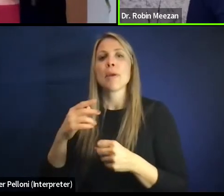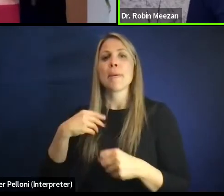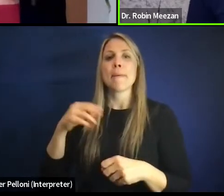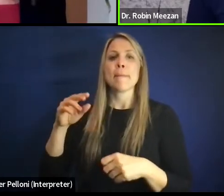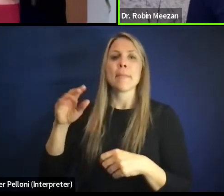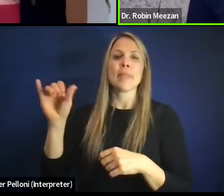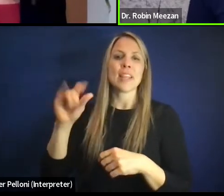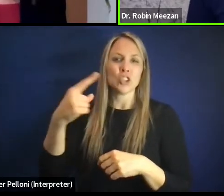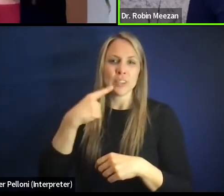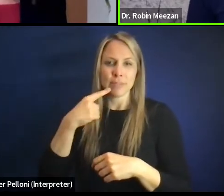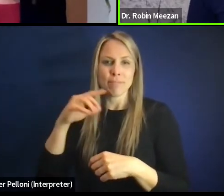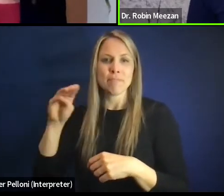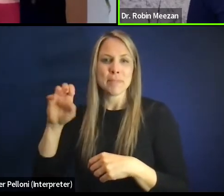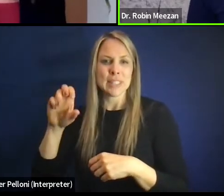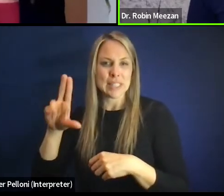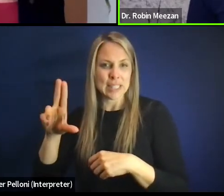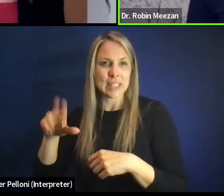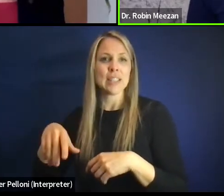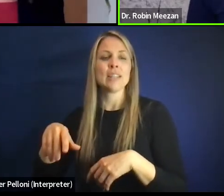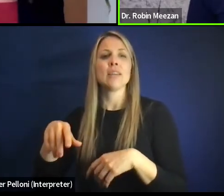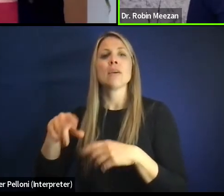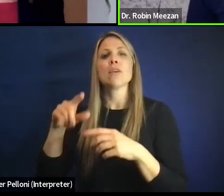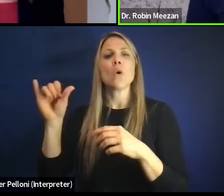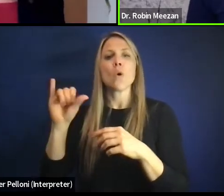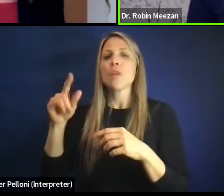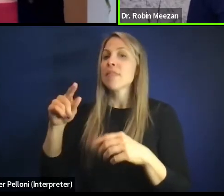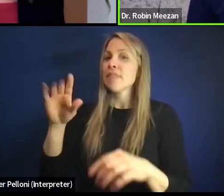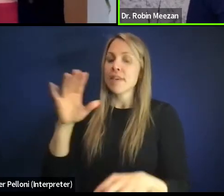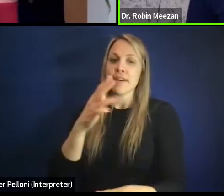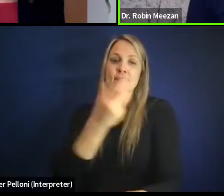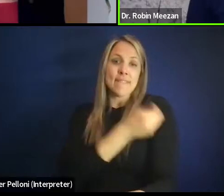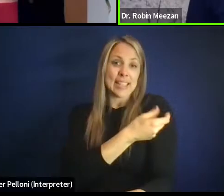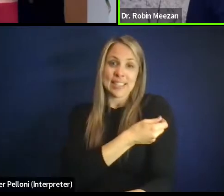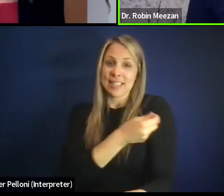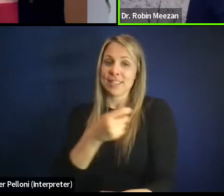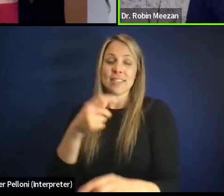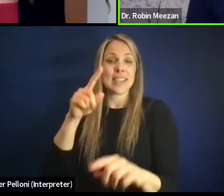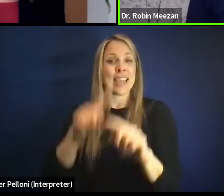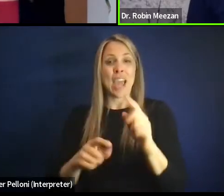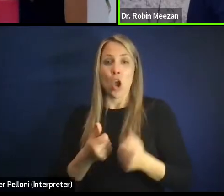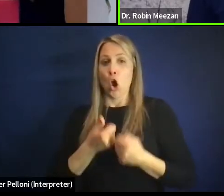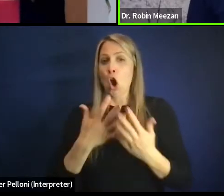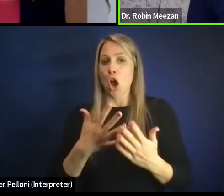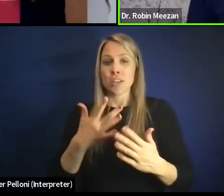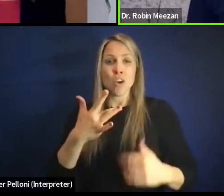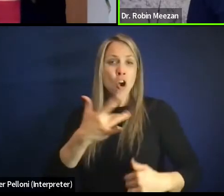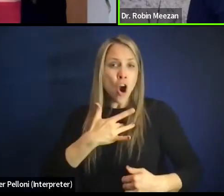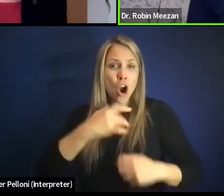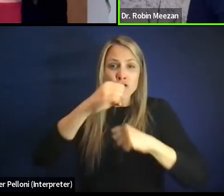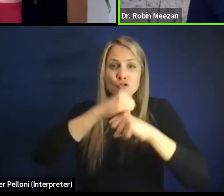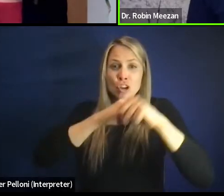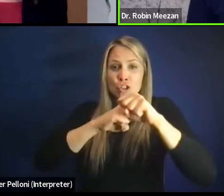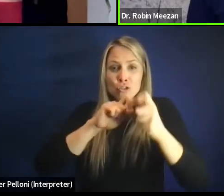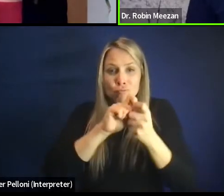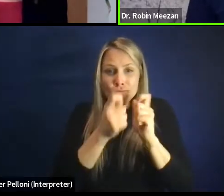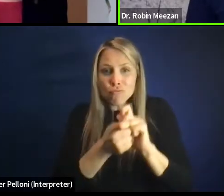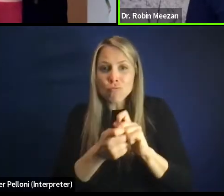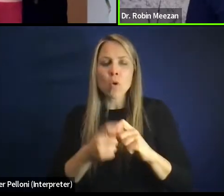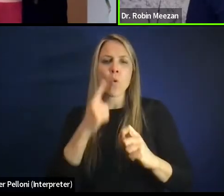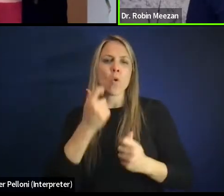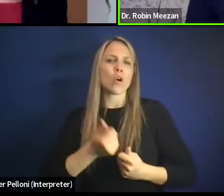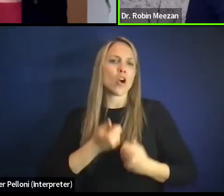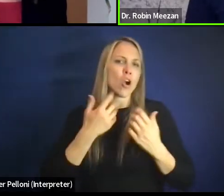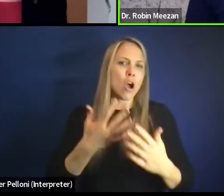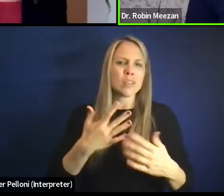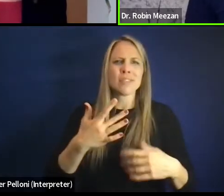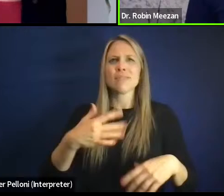she mentioned that as well. But of course, the vaccine cannot change the structure of the heart or cause any permanent anything.